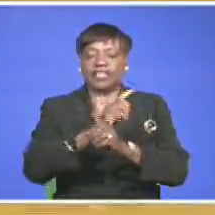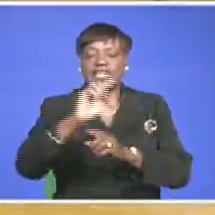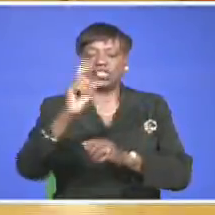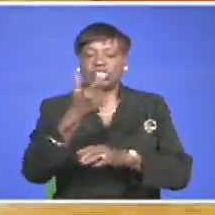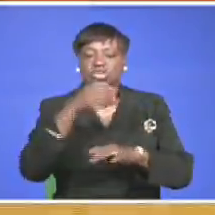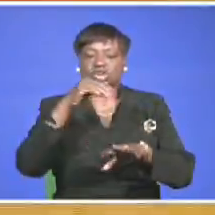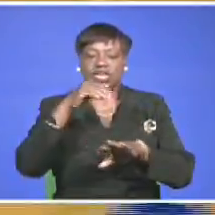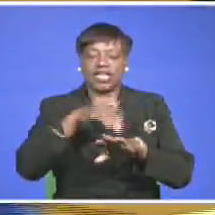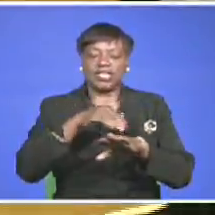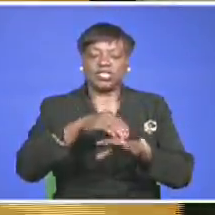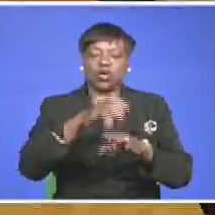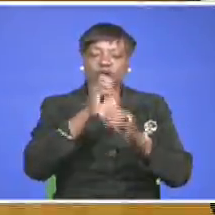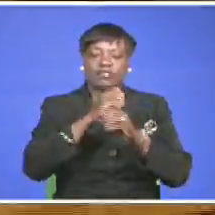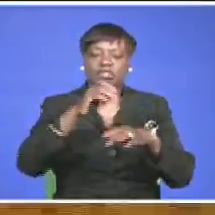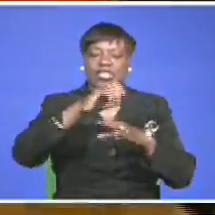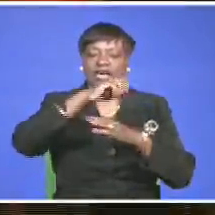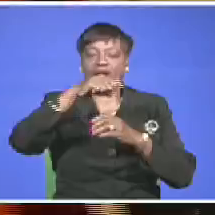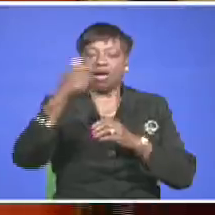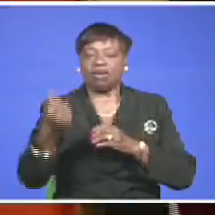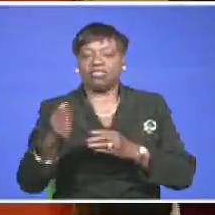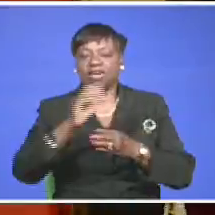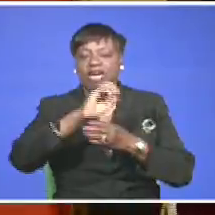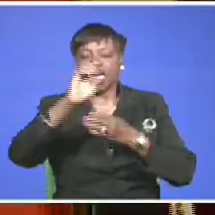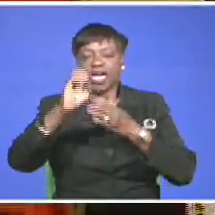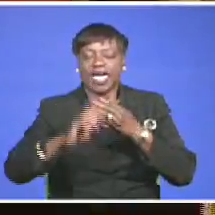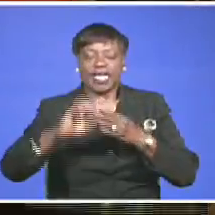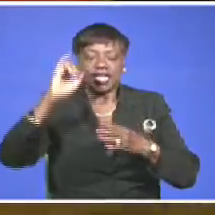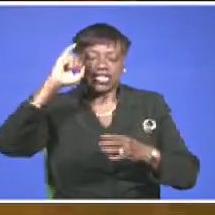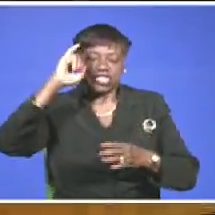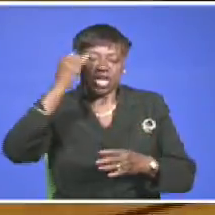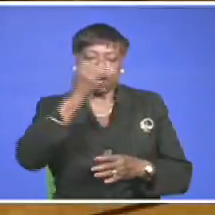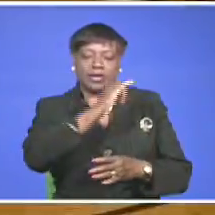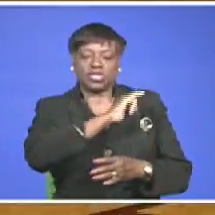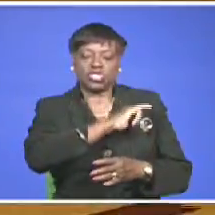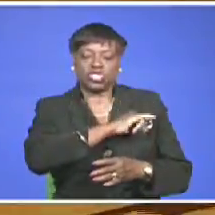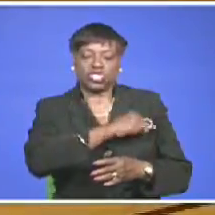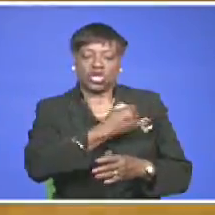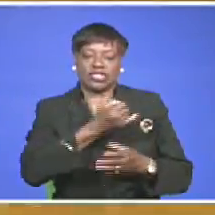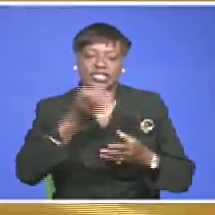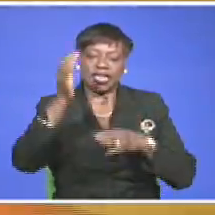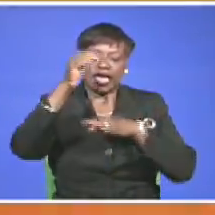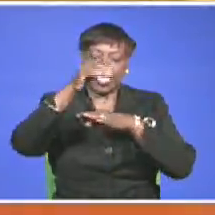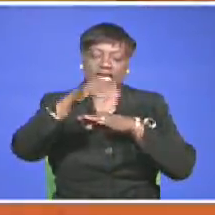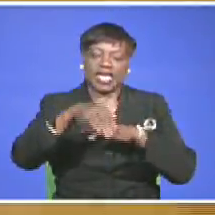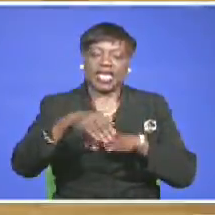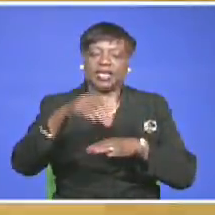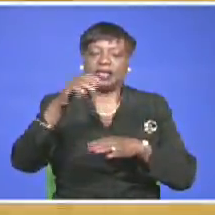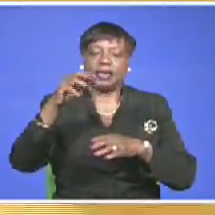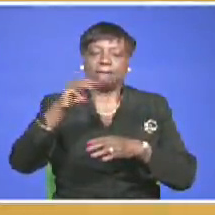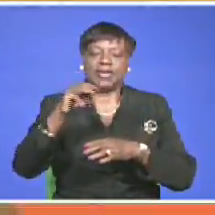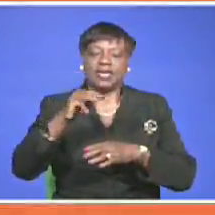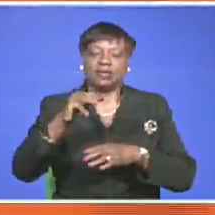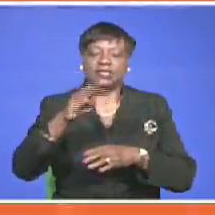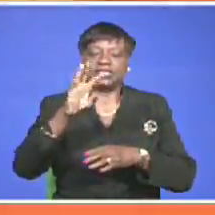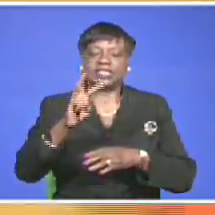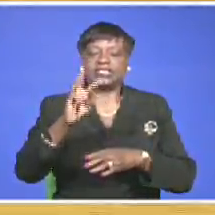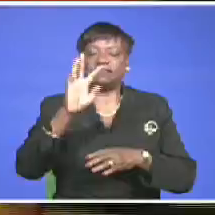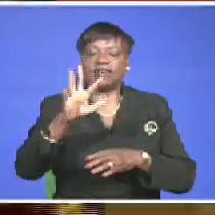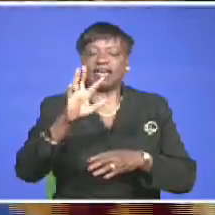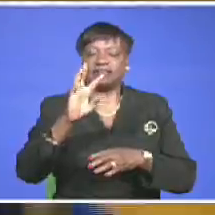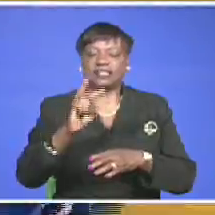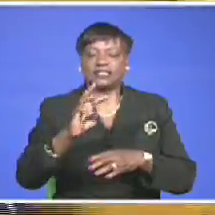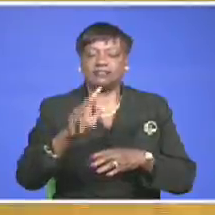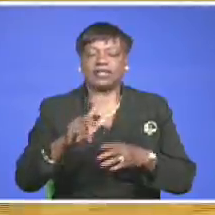into offense on the other end. Ujama Johnson with the bucket. Mingos take a 65-64 lead to the